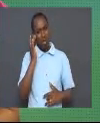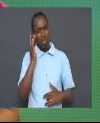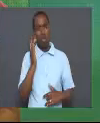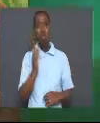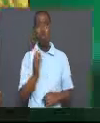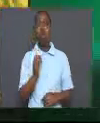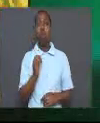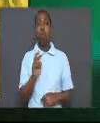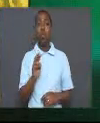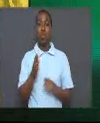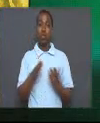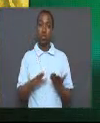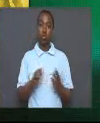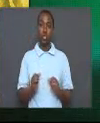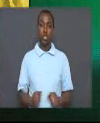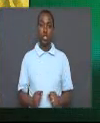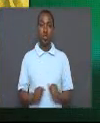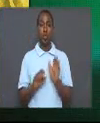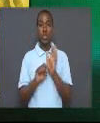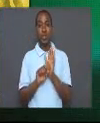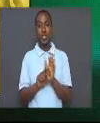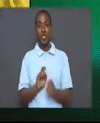death. For example,